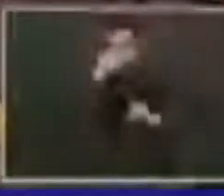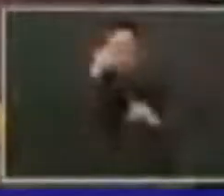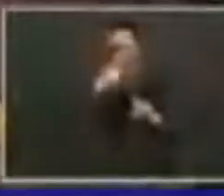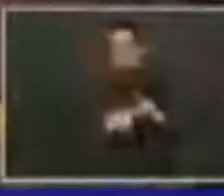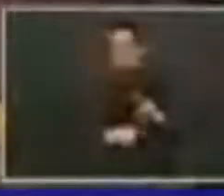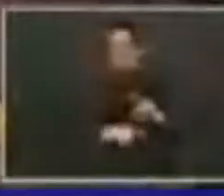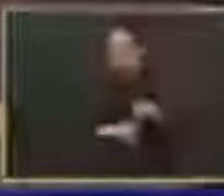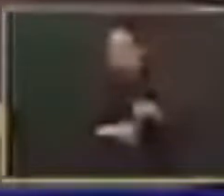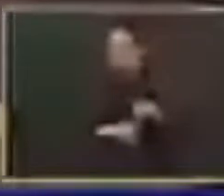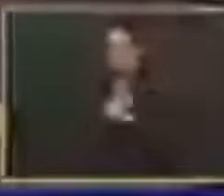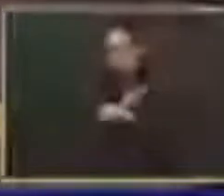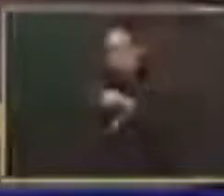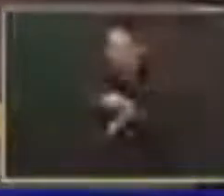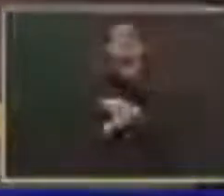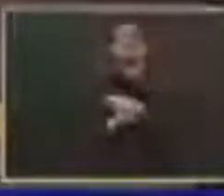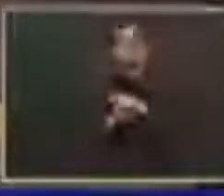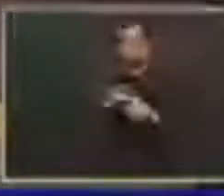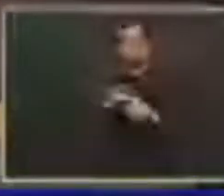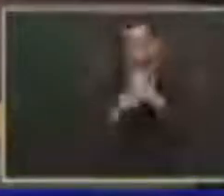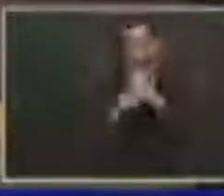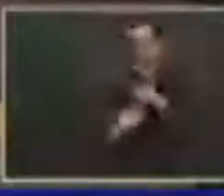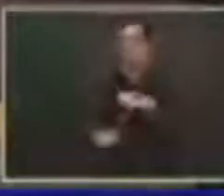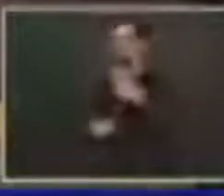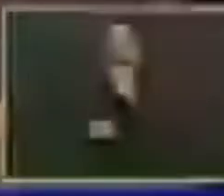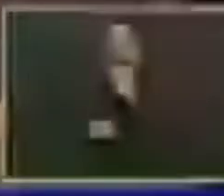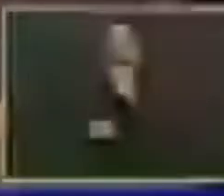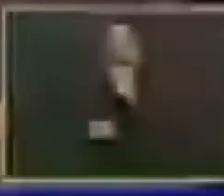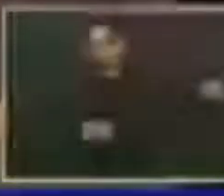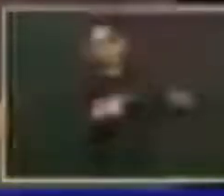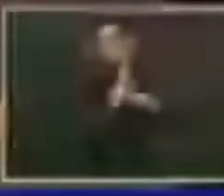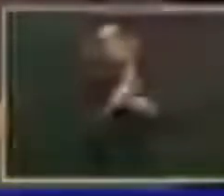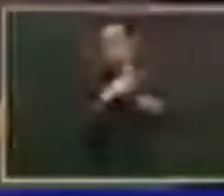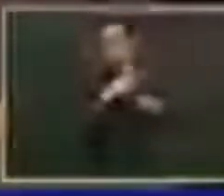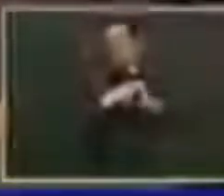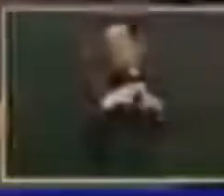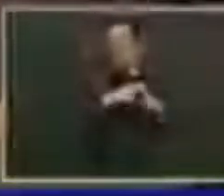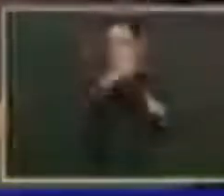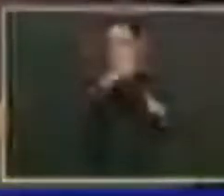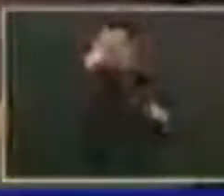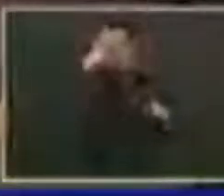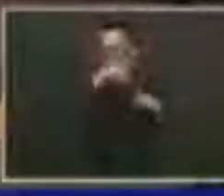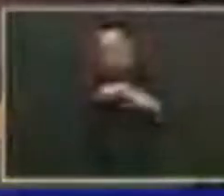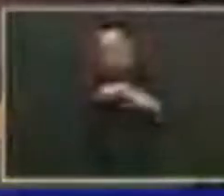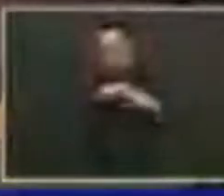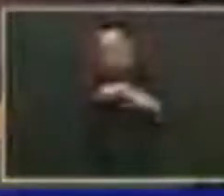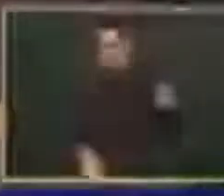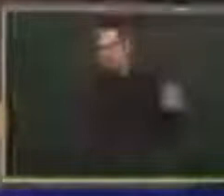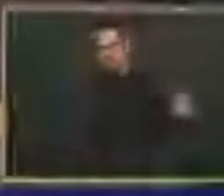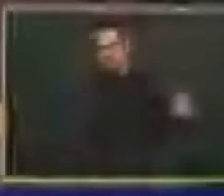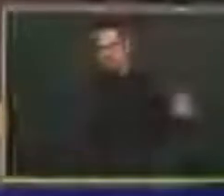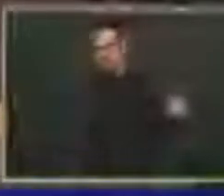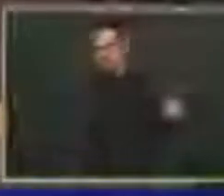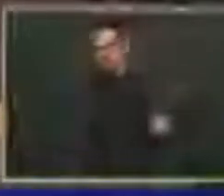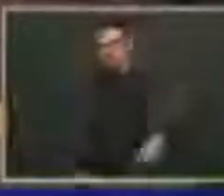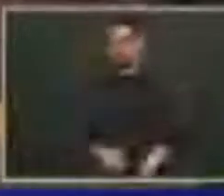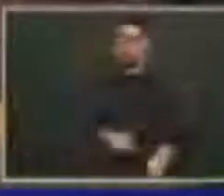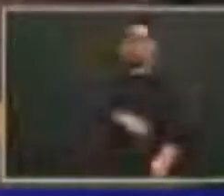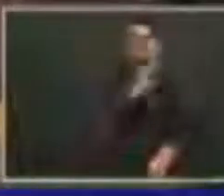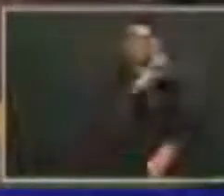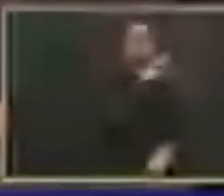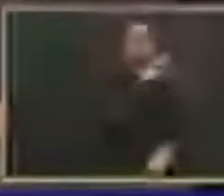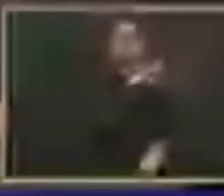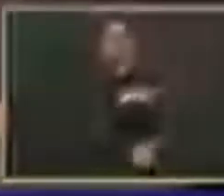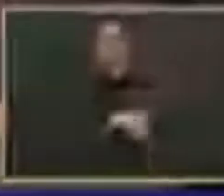Governor, on the schools, as always, there's pushback on what you're saying in terms of spread. The latest numbers show that I think more